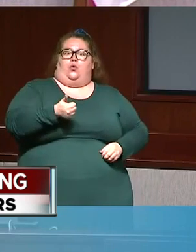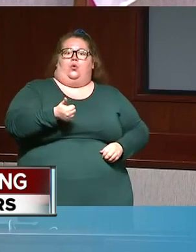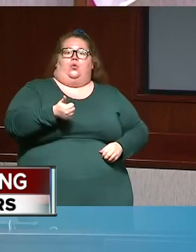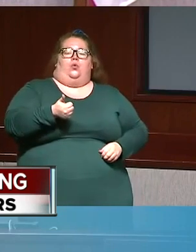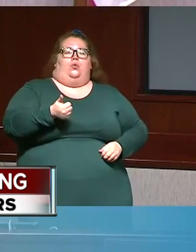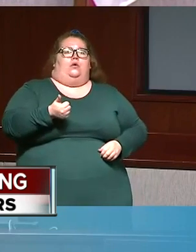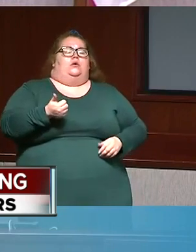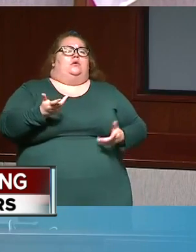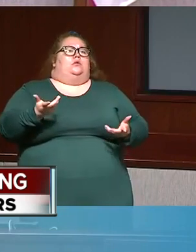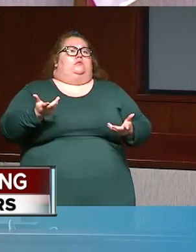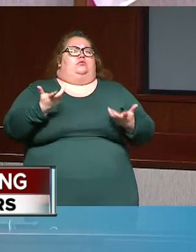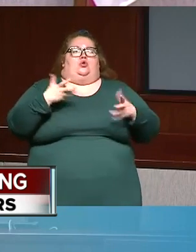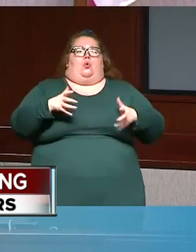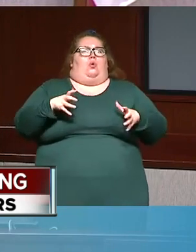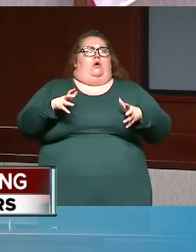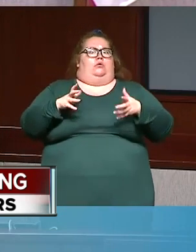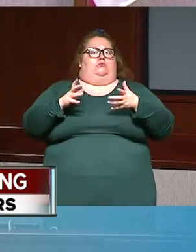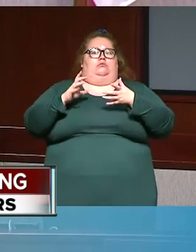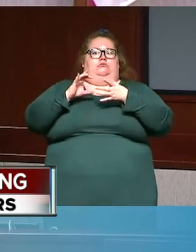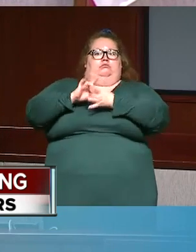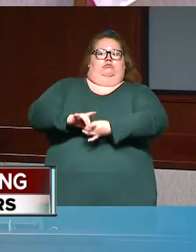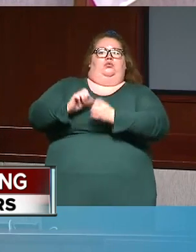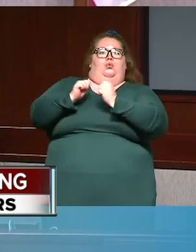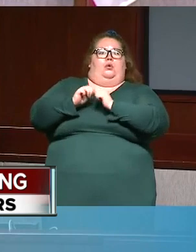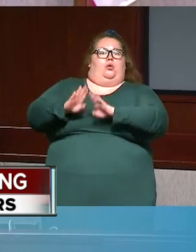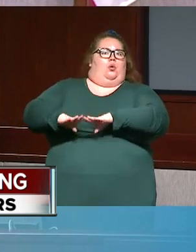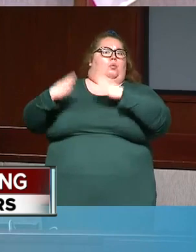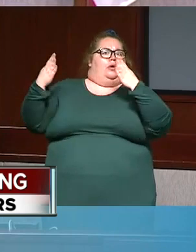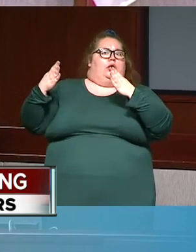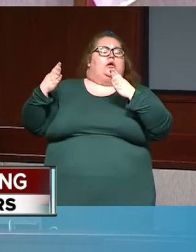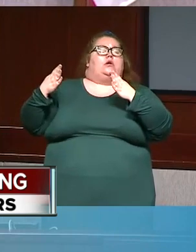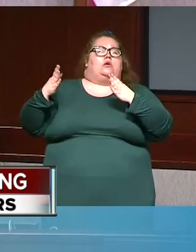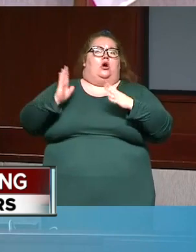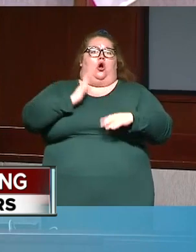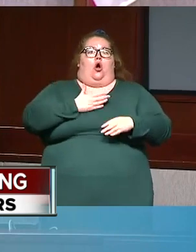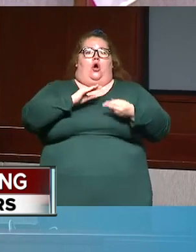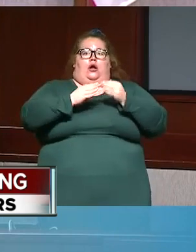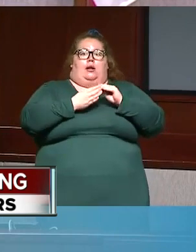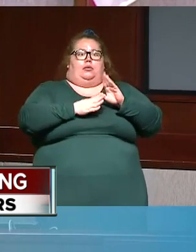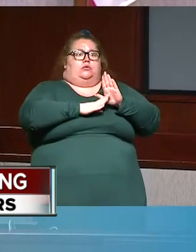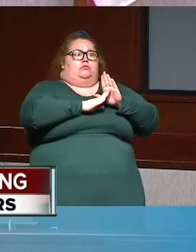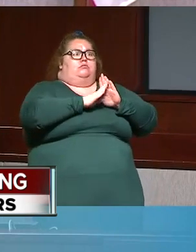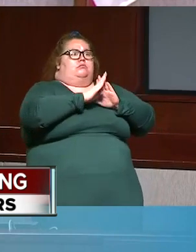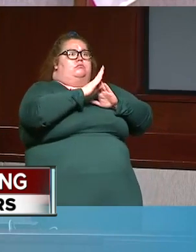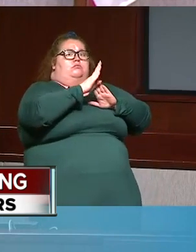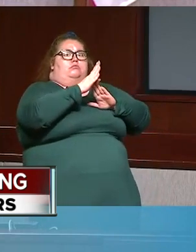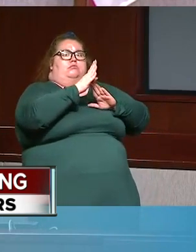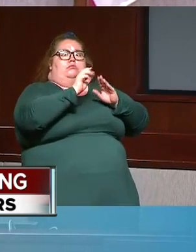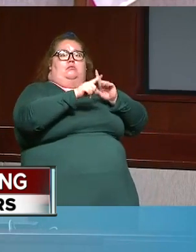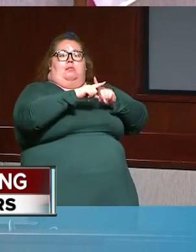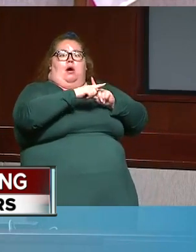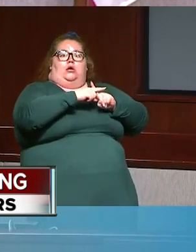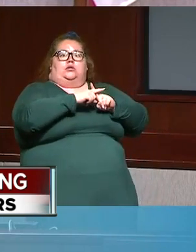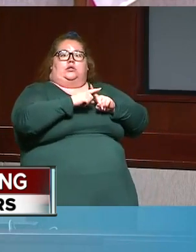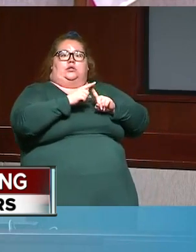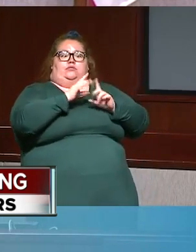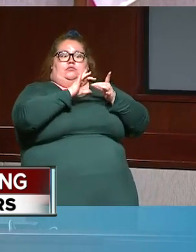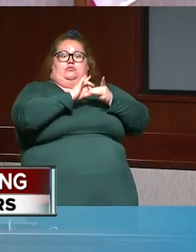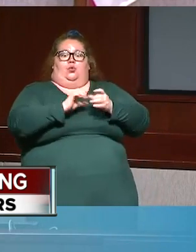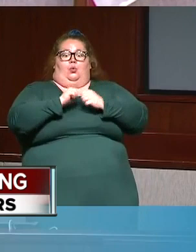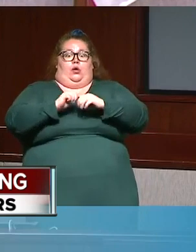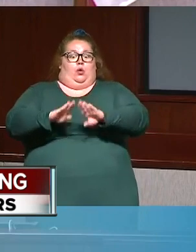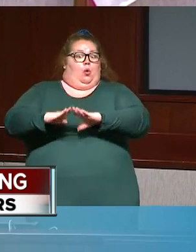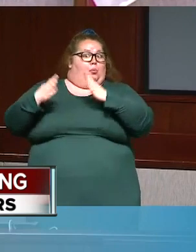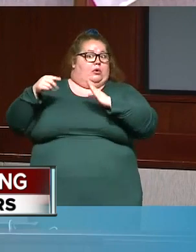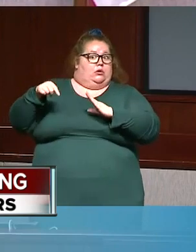to reopening. I've not said that our numbers are going up with reopening, although that's entirely,